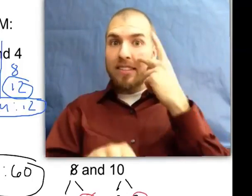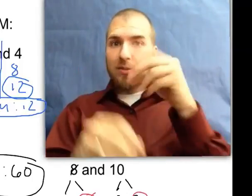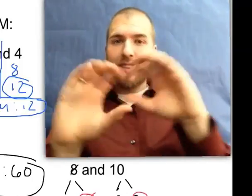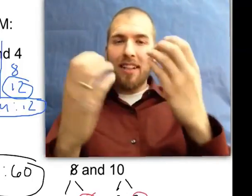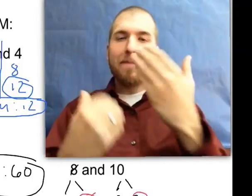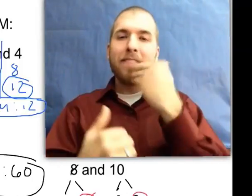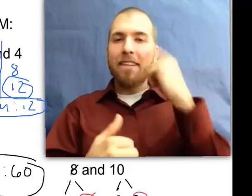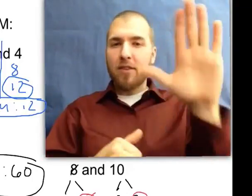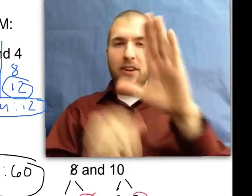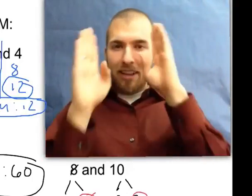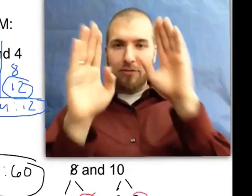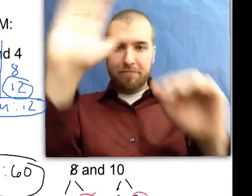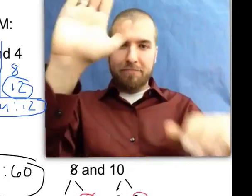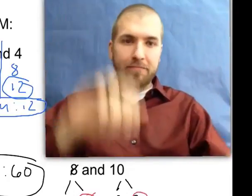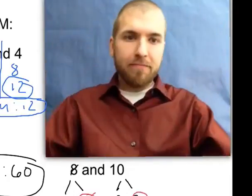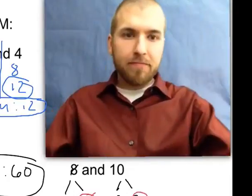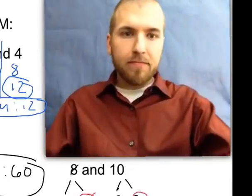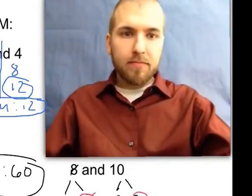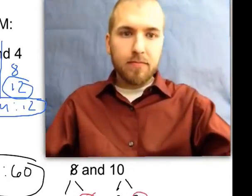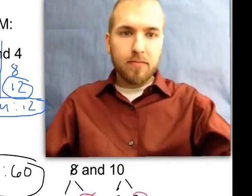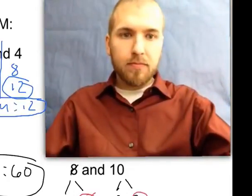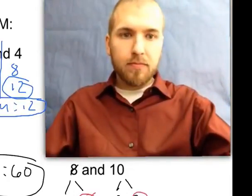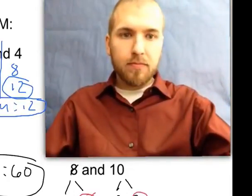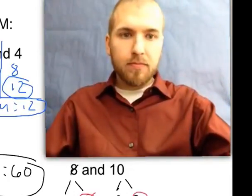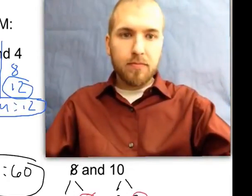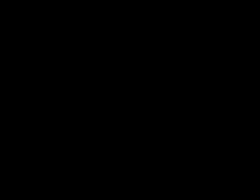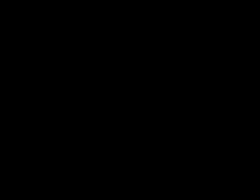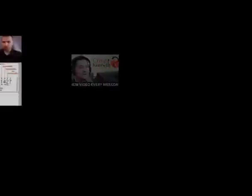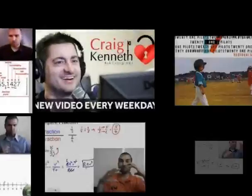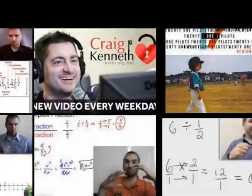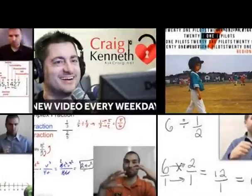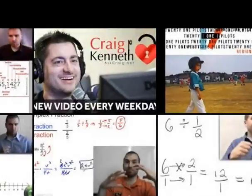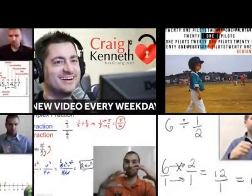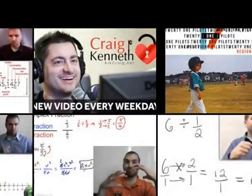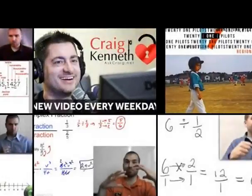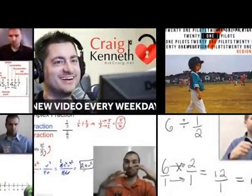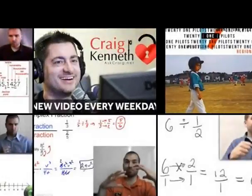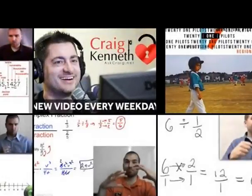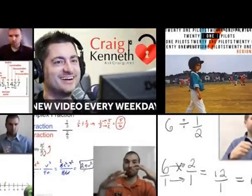challenging for you or anything, just let me know. And I hope that you guys enjoyed this lesson. Have a good day.